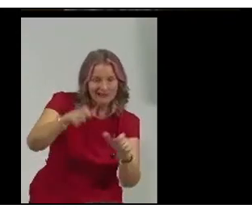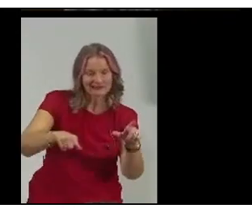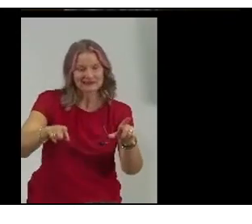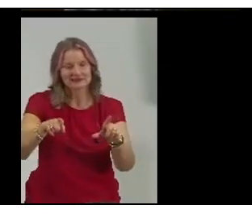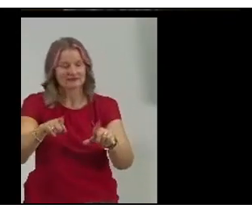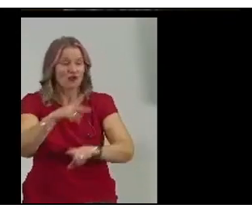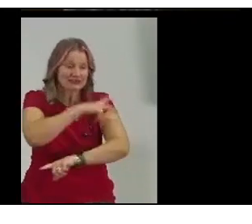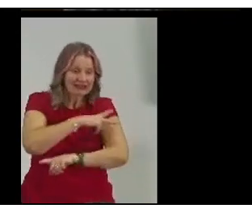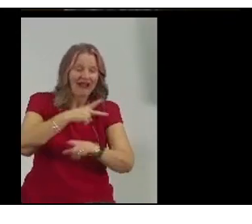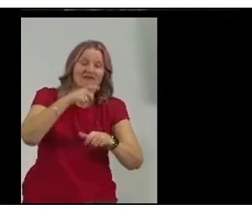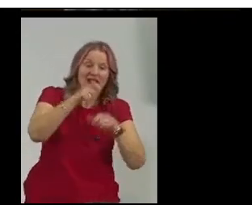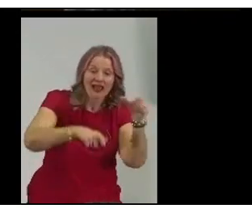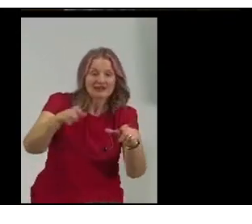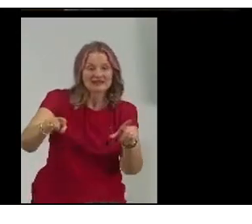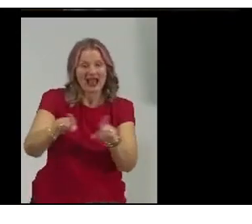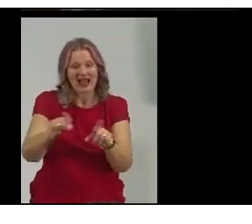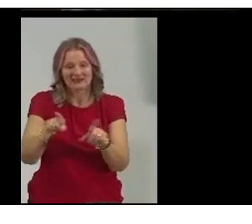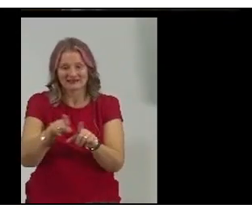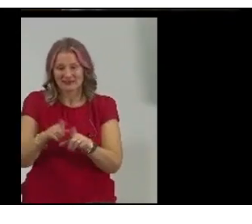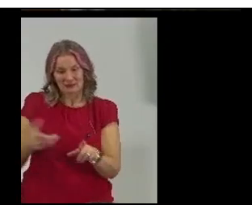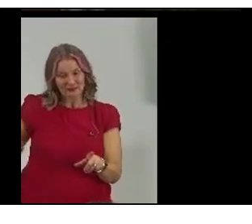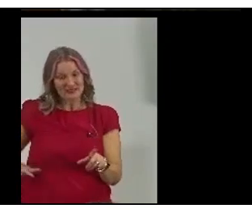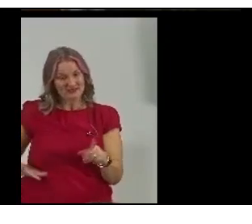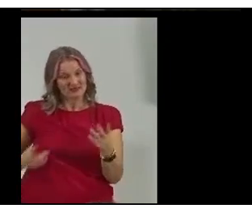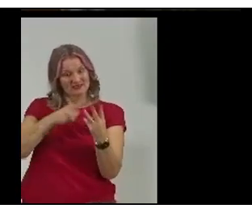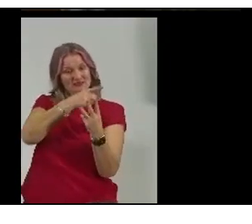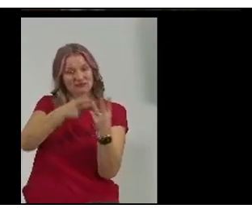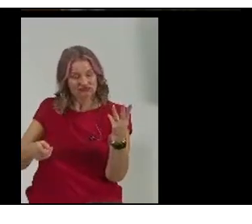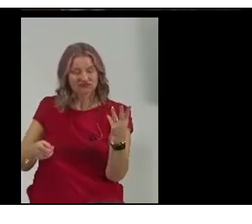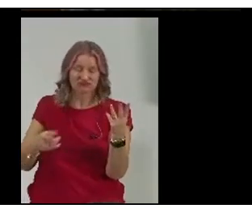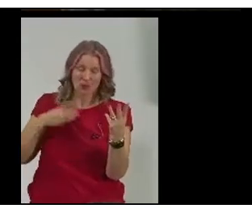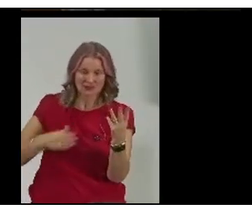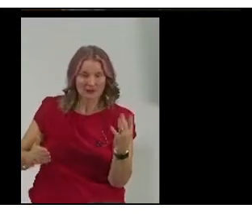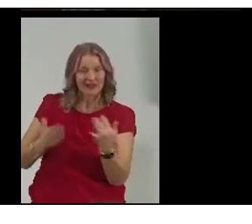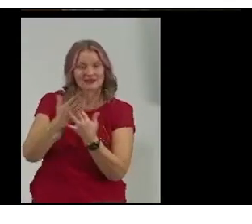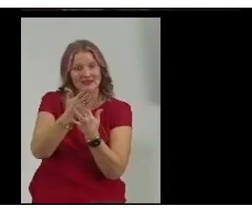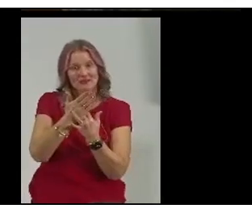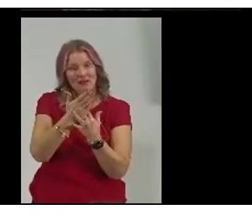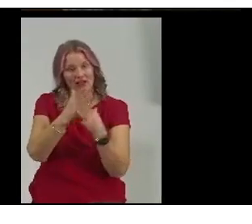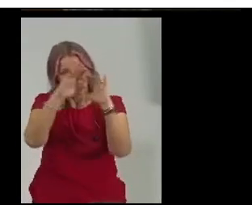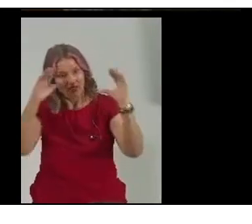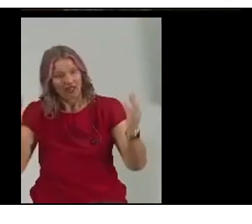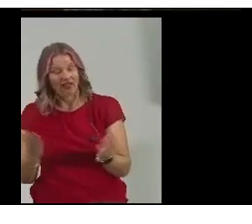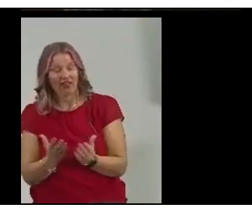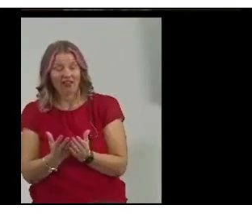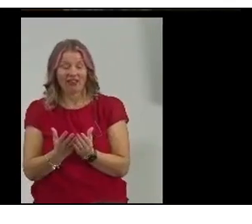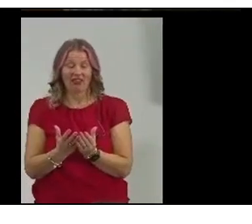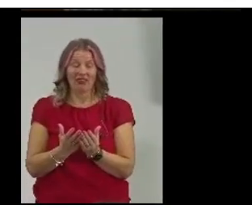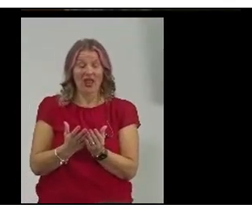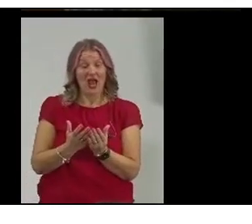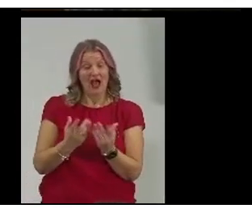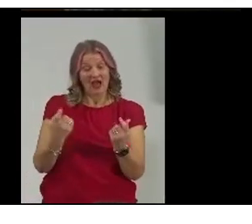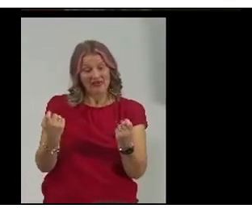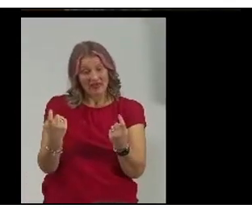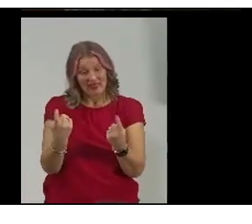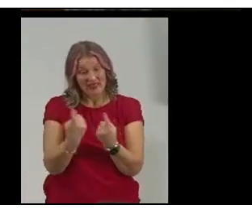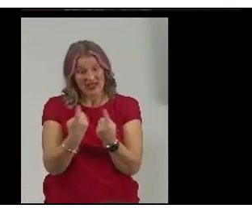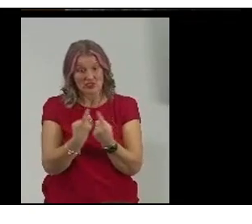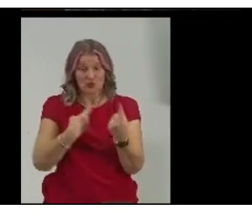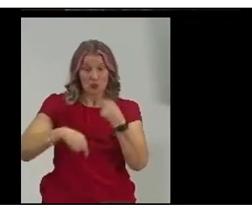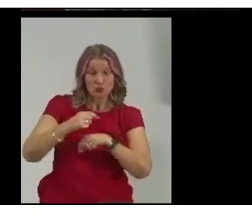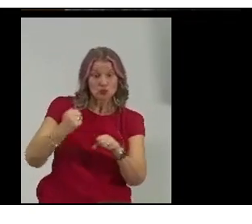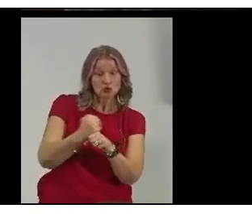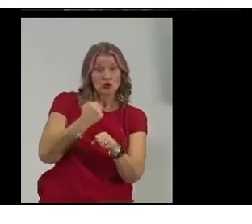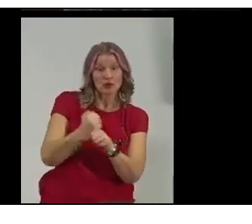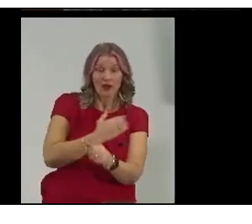right thing to do. And we want to be the most digital accessible bank globally. And obviously the steps that we're taking is to make sure that